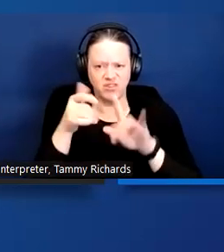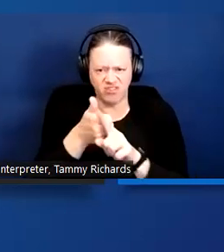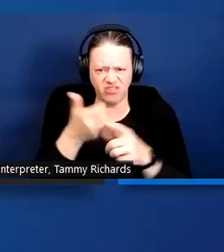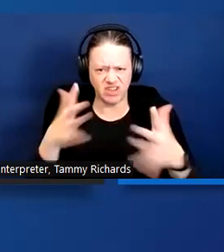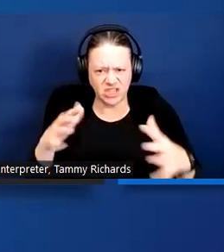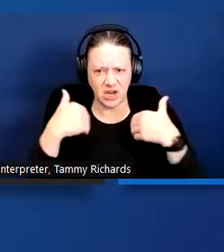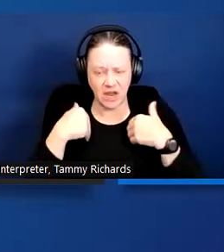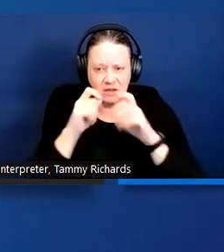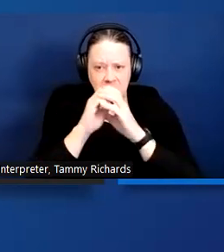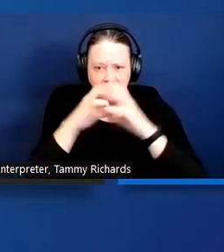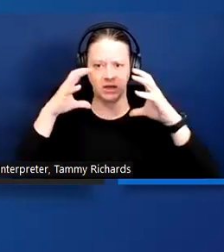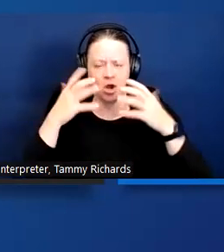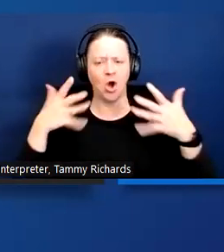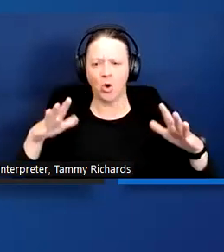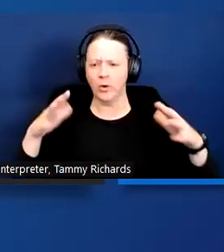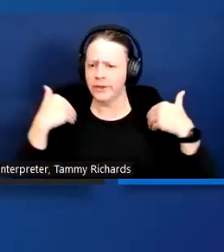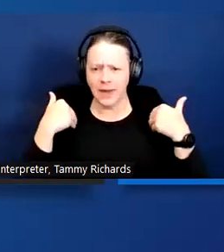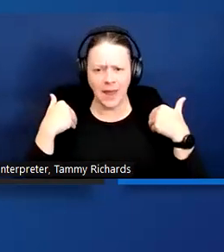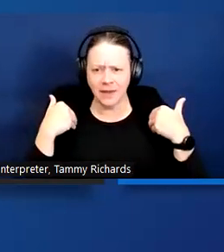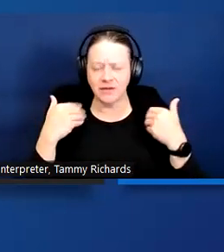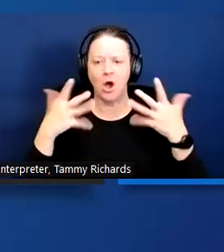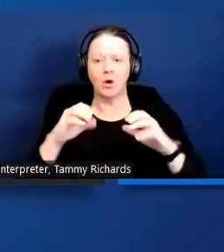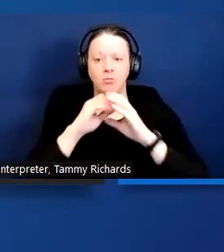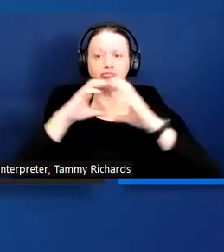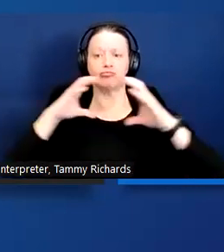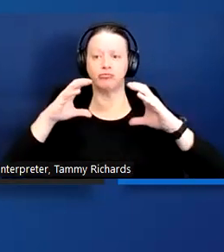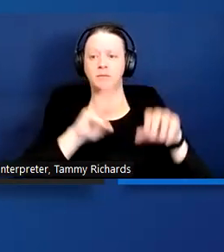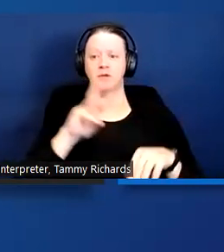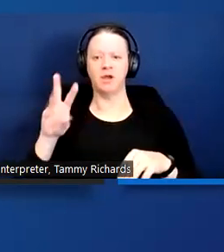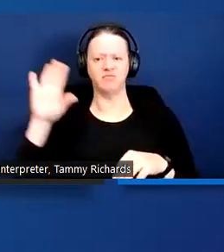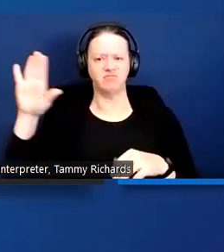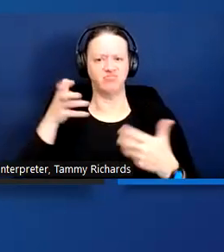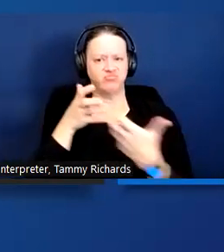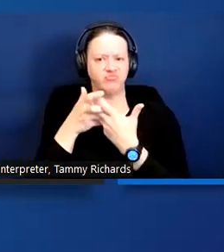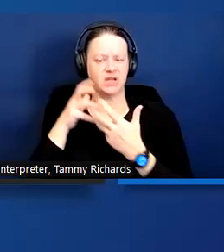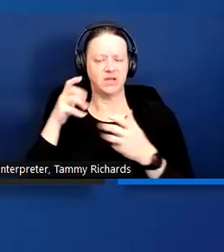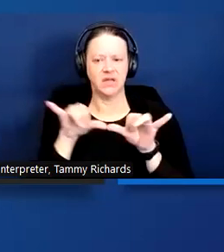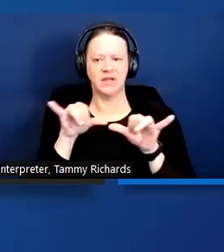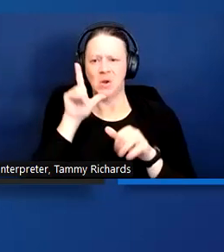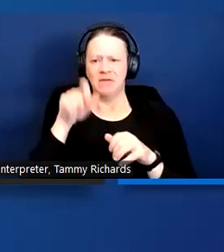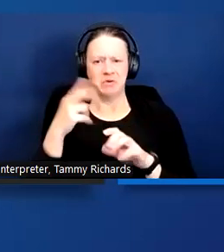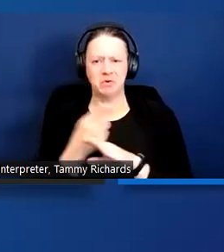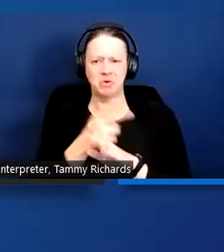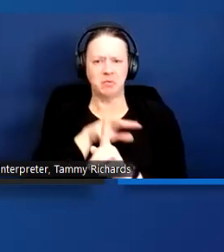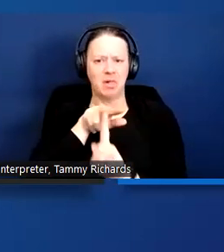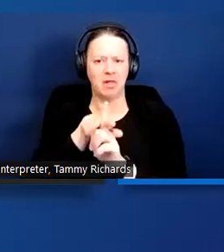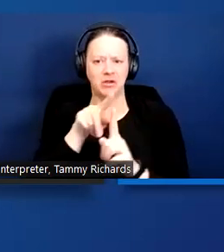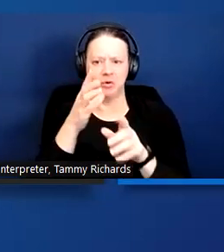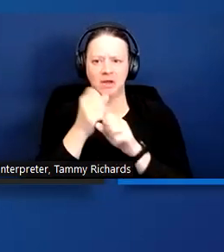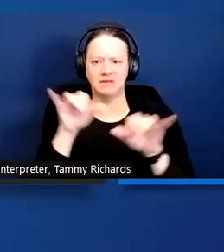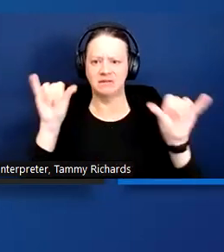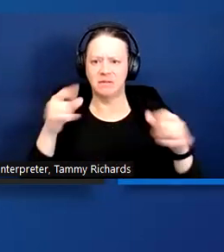already comes to the website, it's already increased to the size that they like, they don't need to use that plugin in order to achieve the same effect.